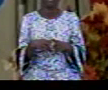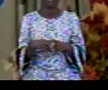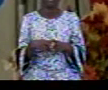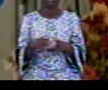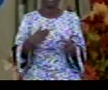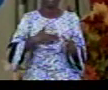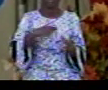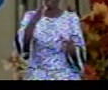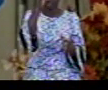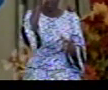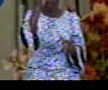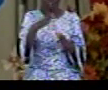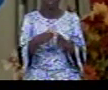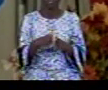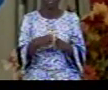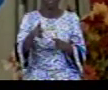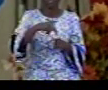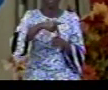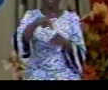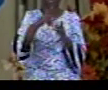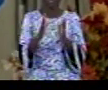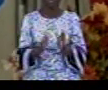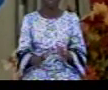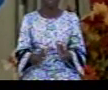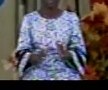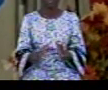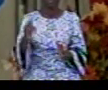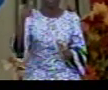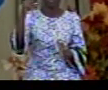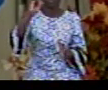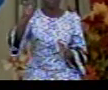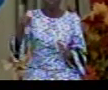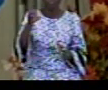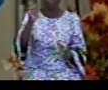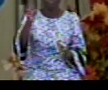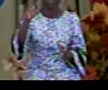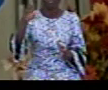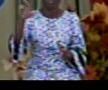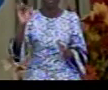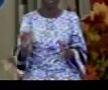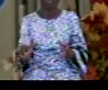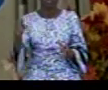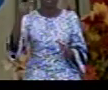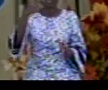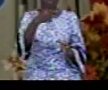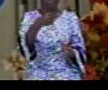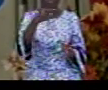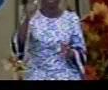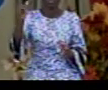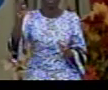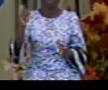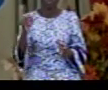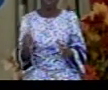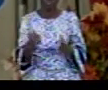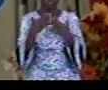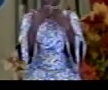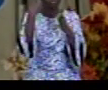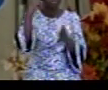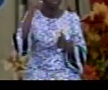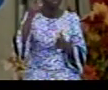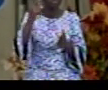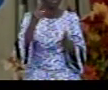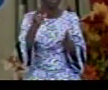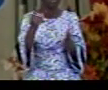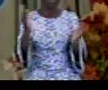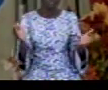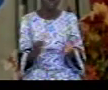father, Professor Jerry Ghana. Thank you for always encouraging the brethren in Niger State and